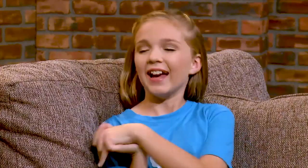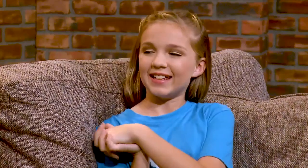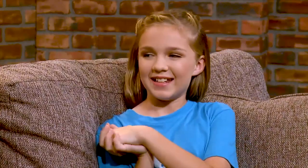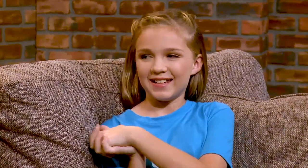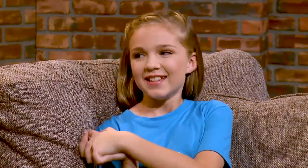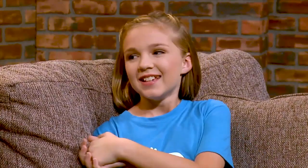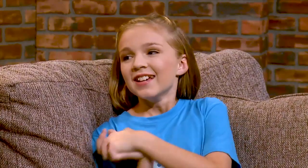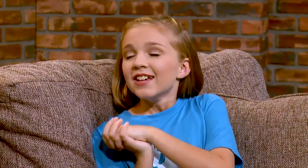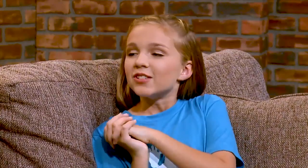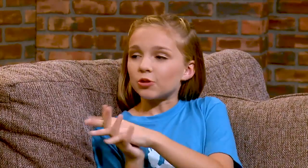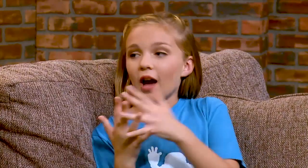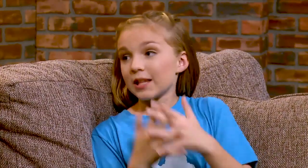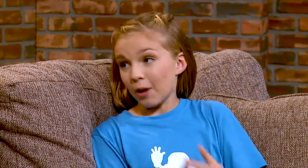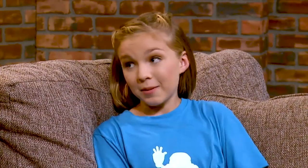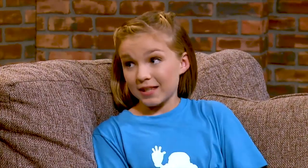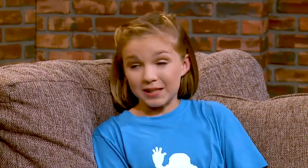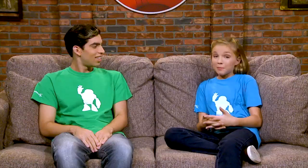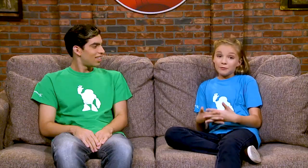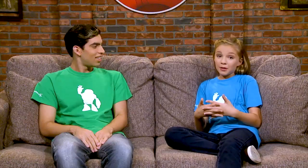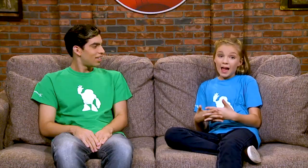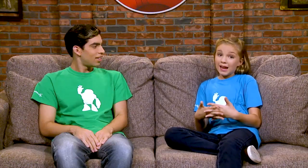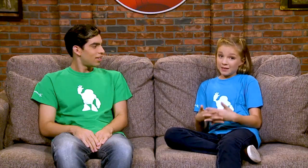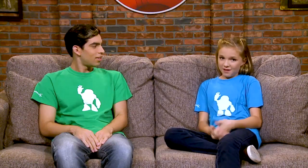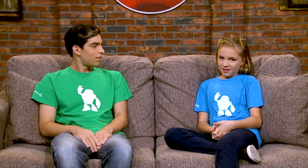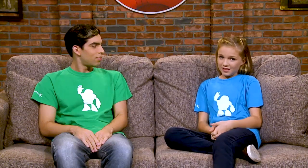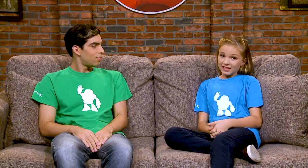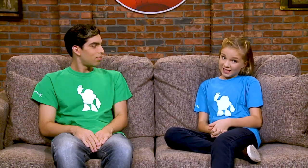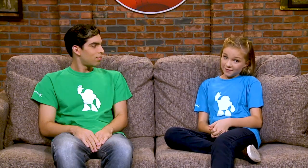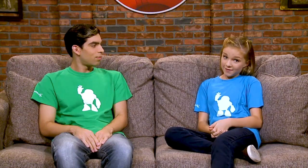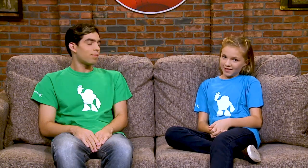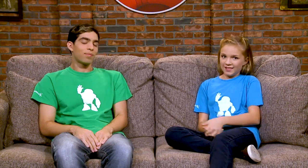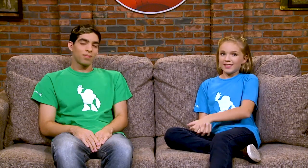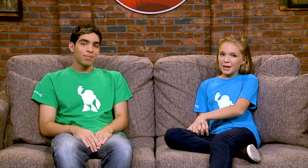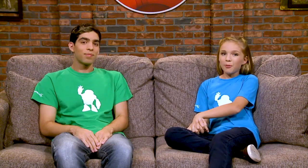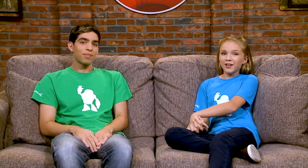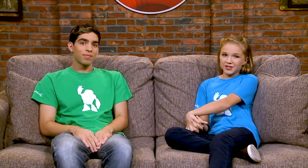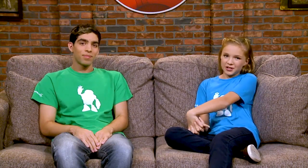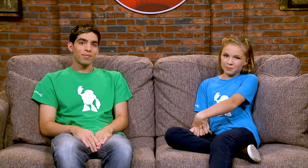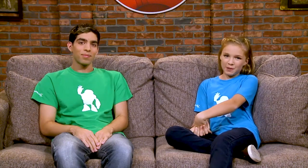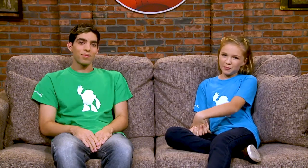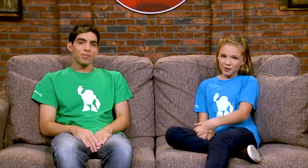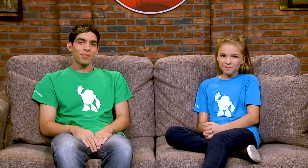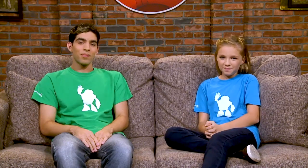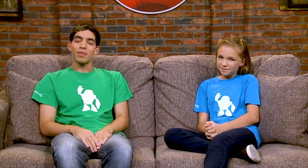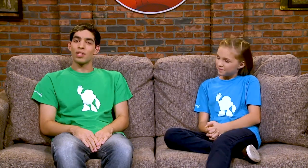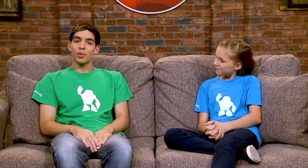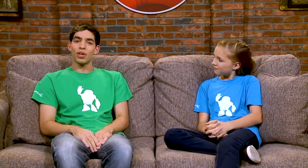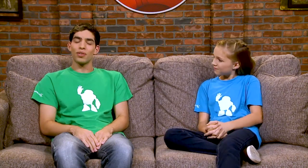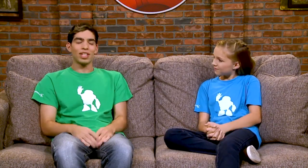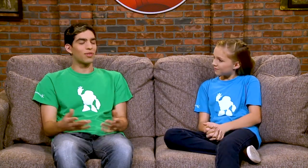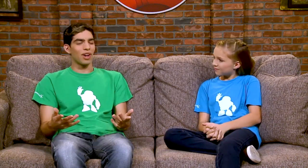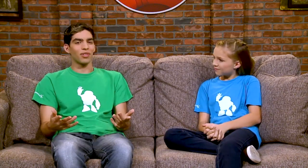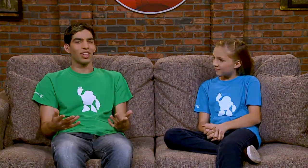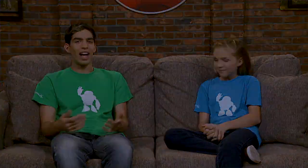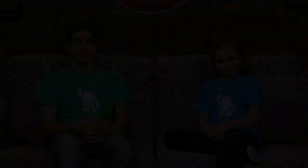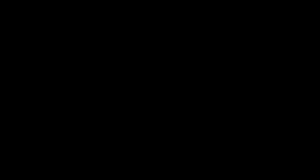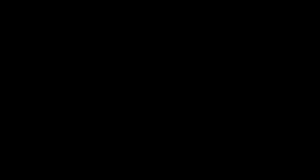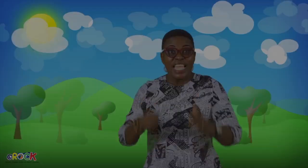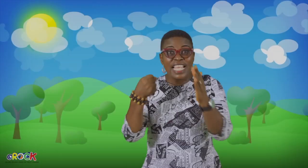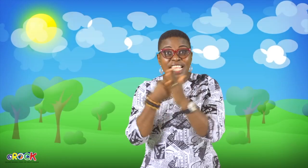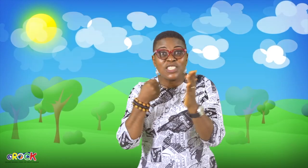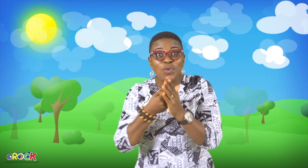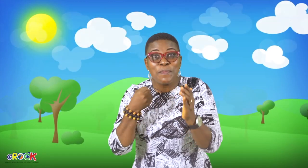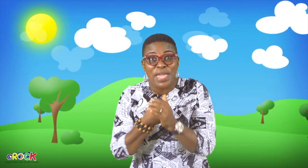Okay, I get it. So God's promises can be for anybody, even the important church people. His word is forever